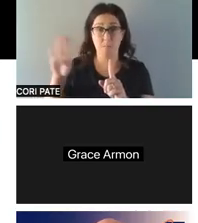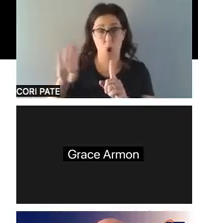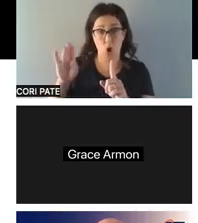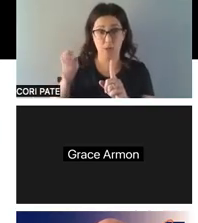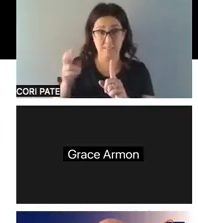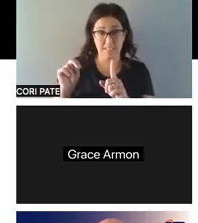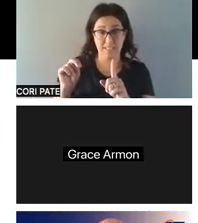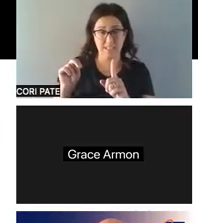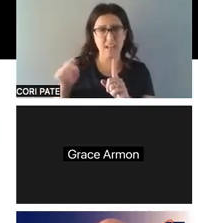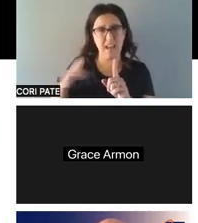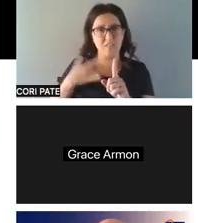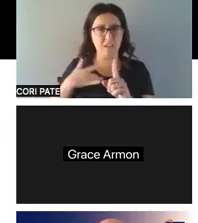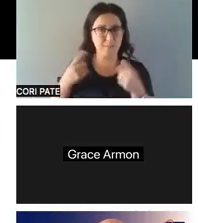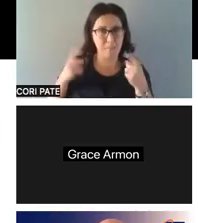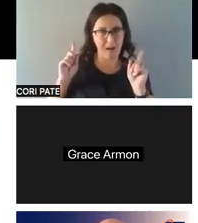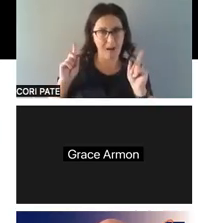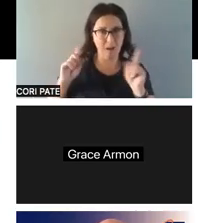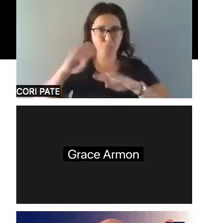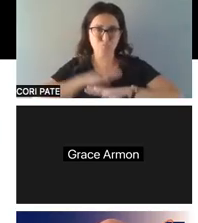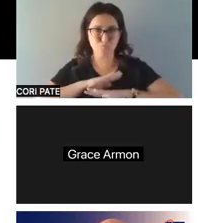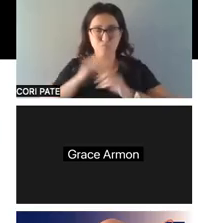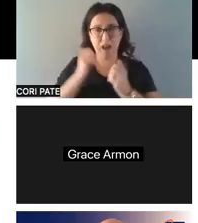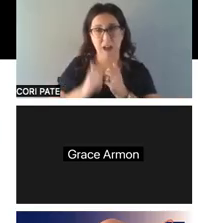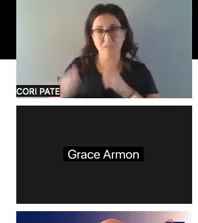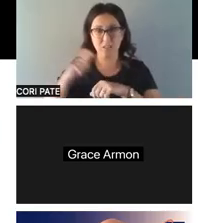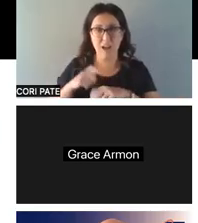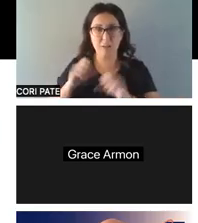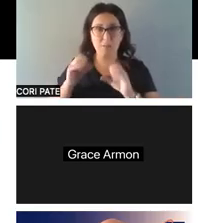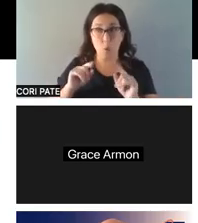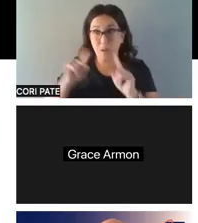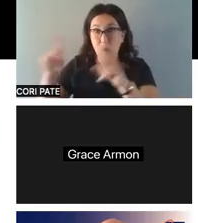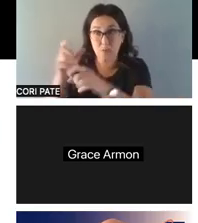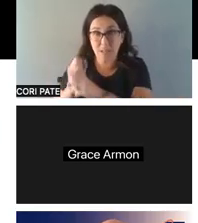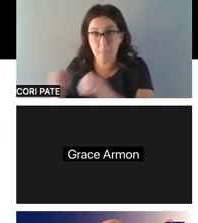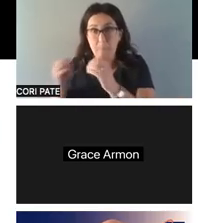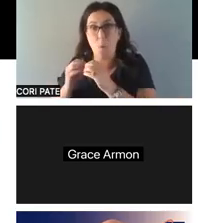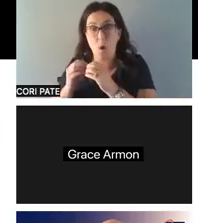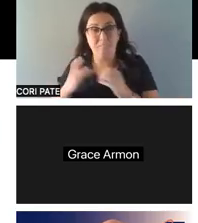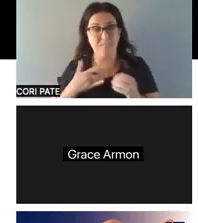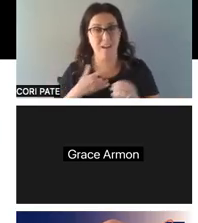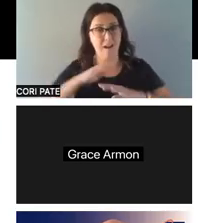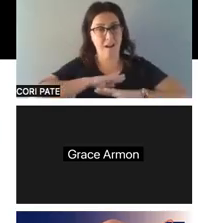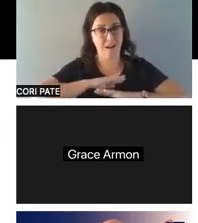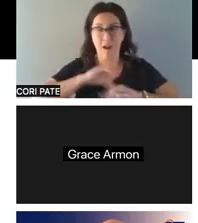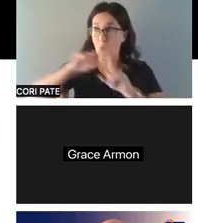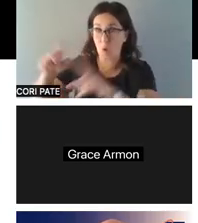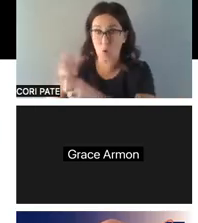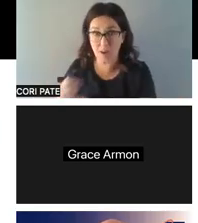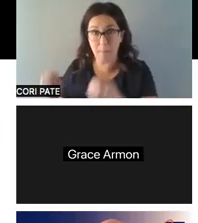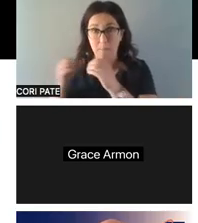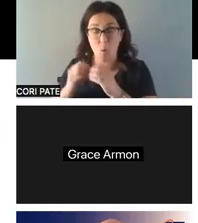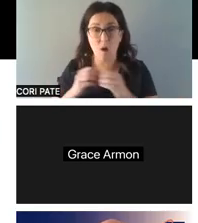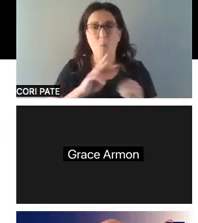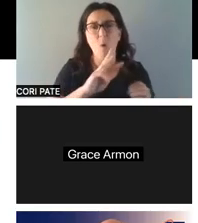of victory each time he does that. So he wants to do it more and more and more. Where I think with Walgreens, it was very slow